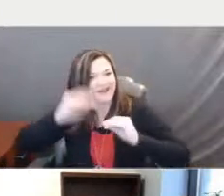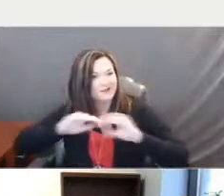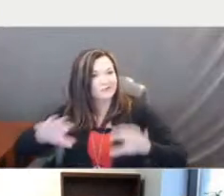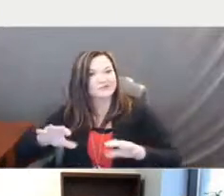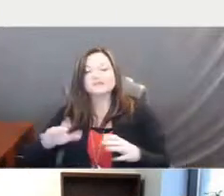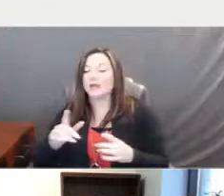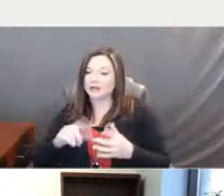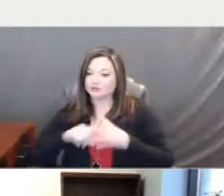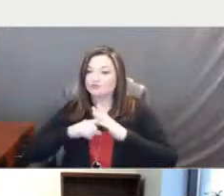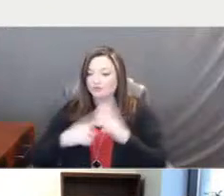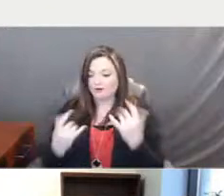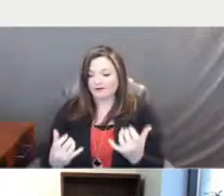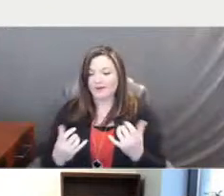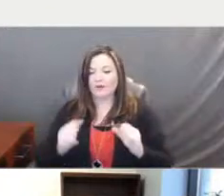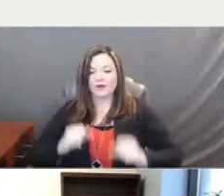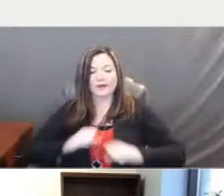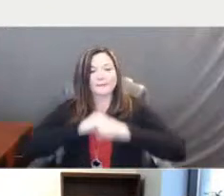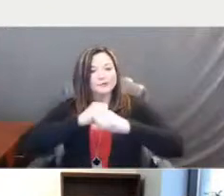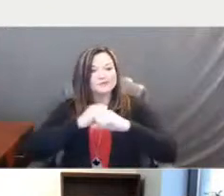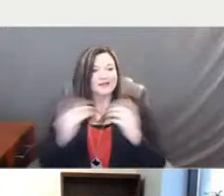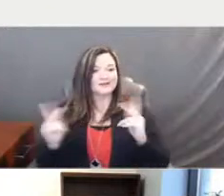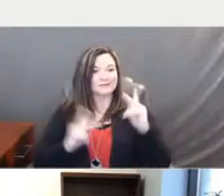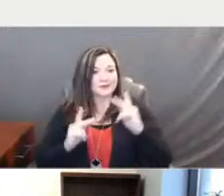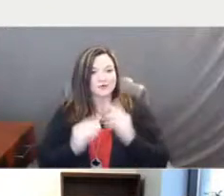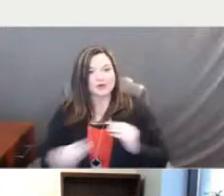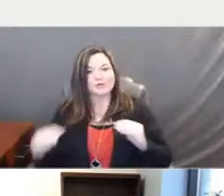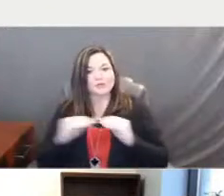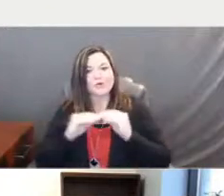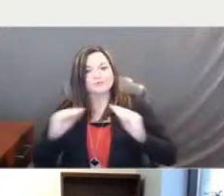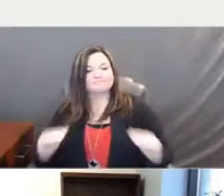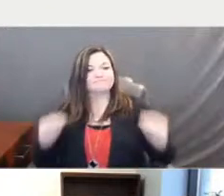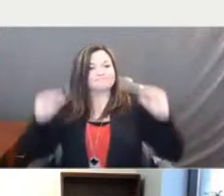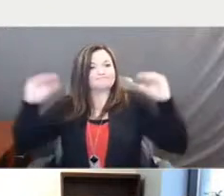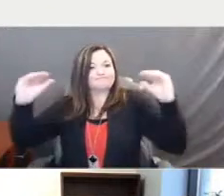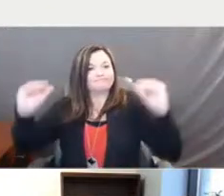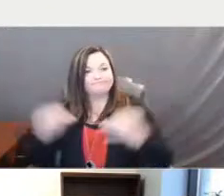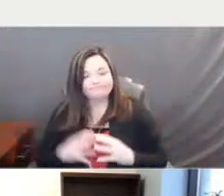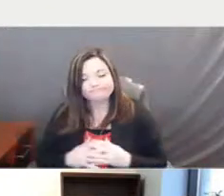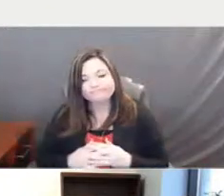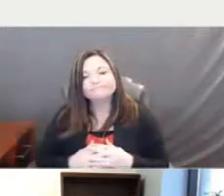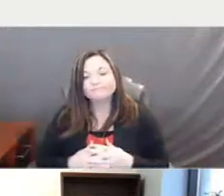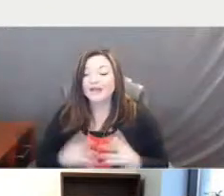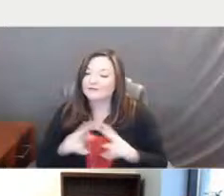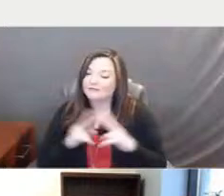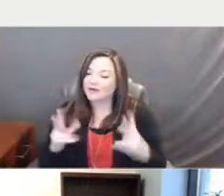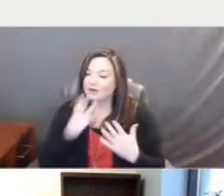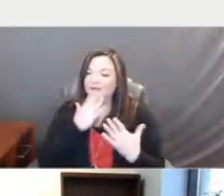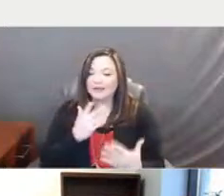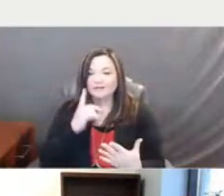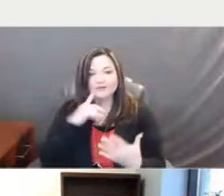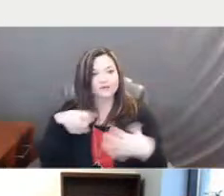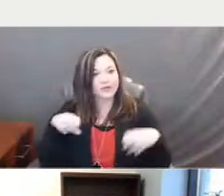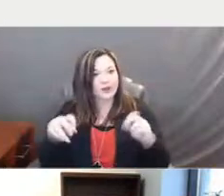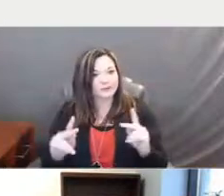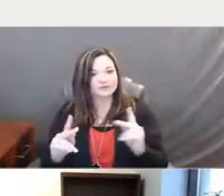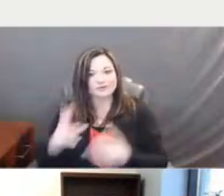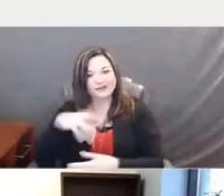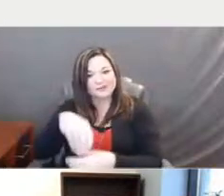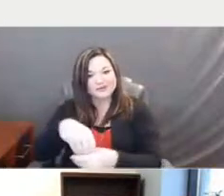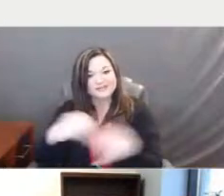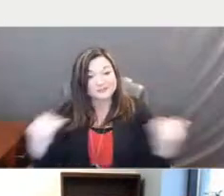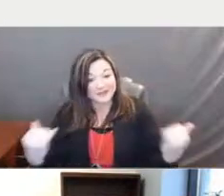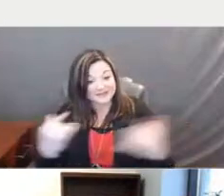protect people on another level. And I'm really thankful for the opportunity to participate